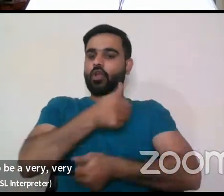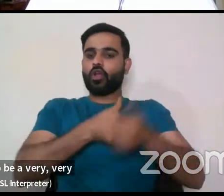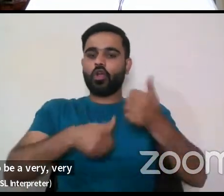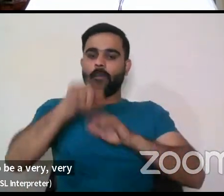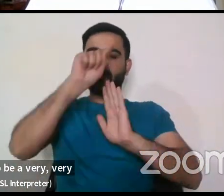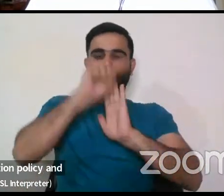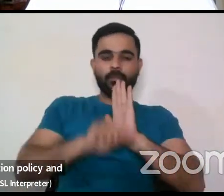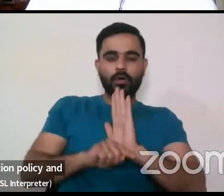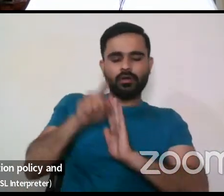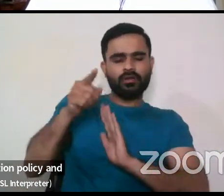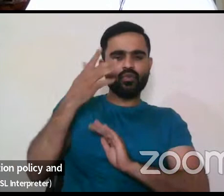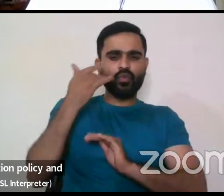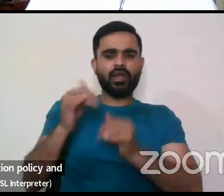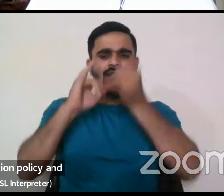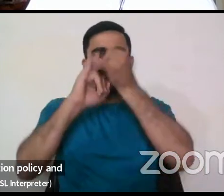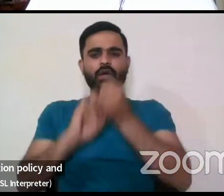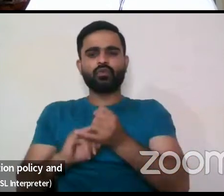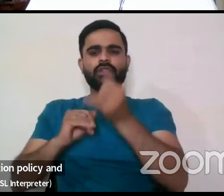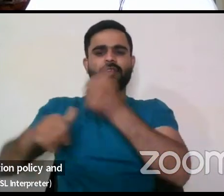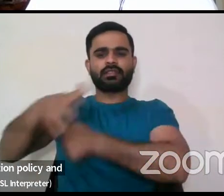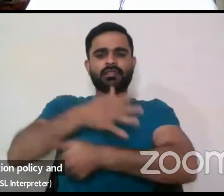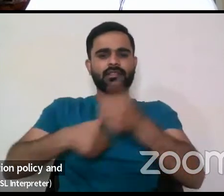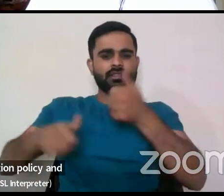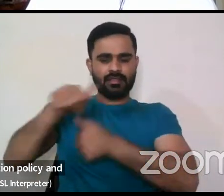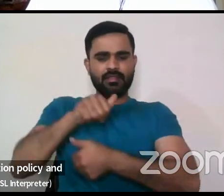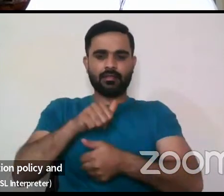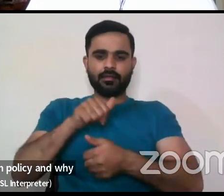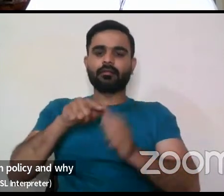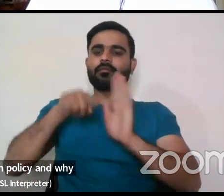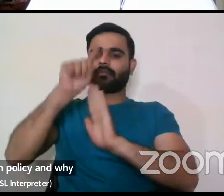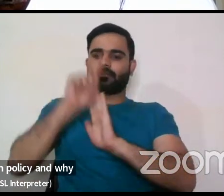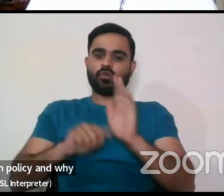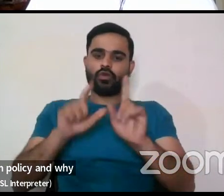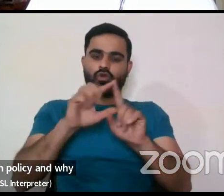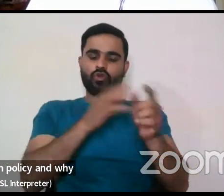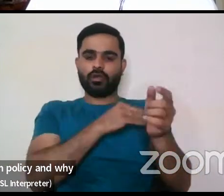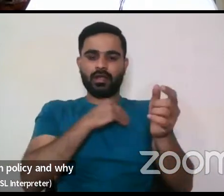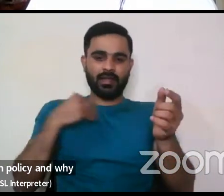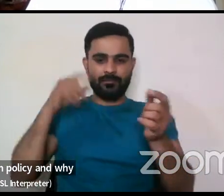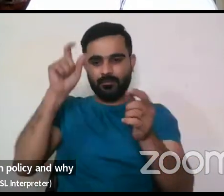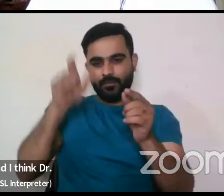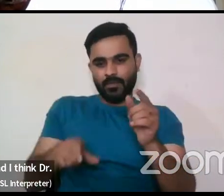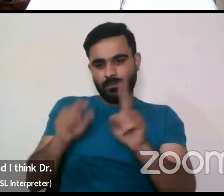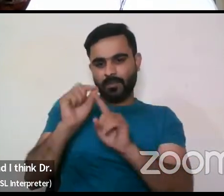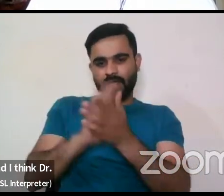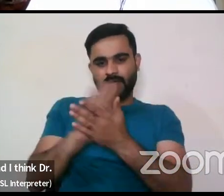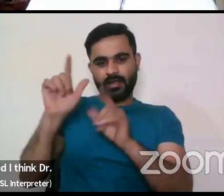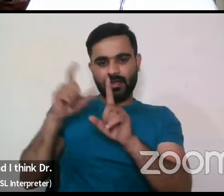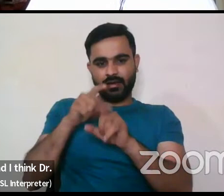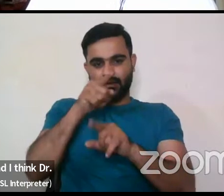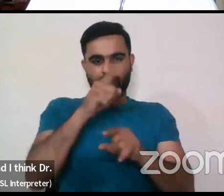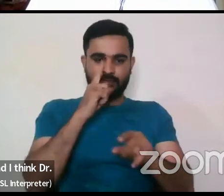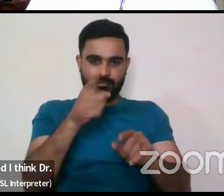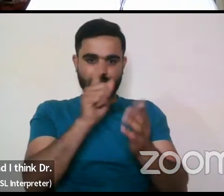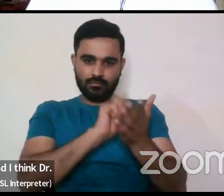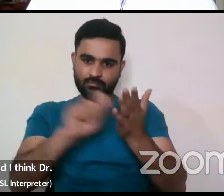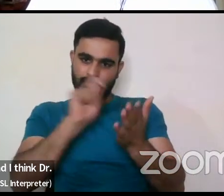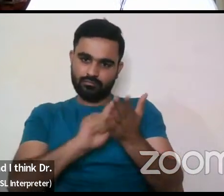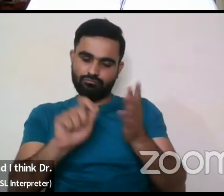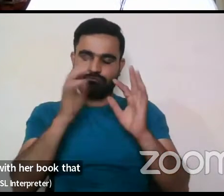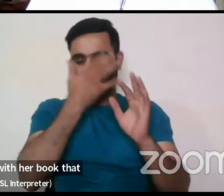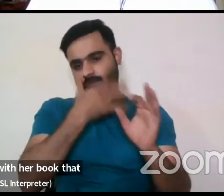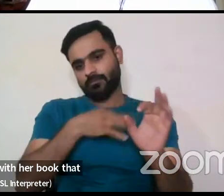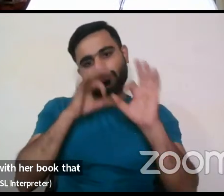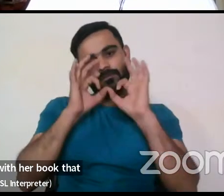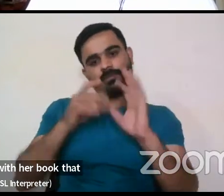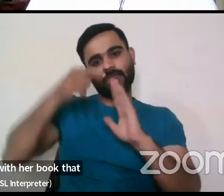policy and why South Asian competition policy. And I think Dr. Durr has done a wonderful job with her book that takes us through